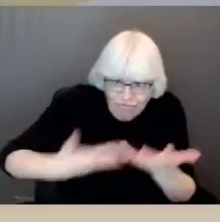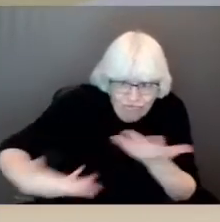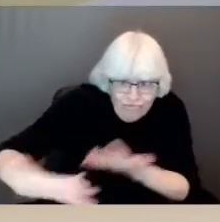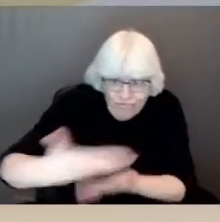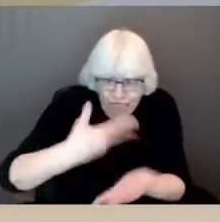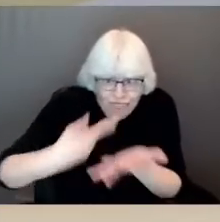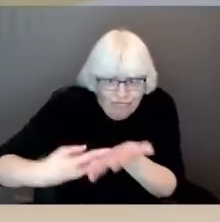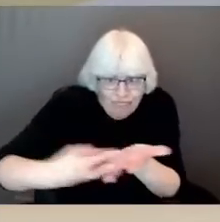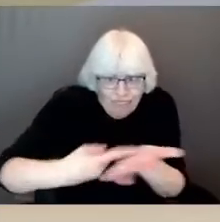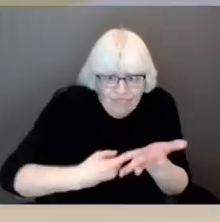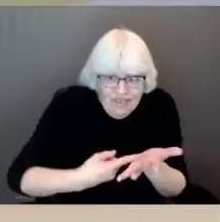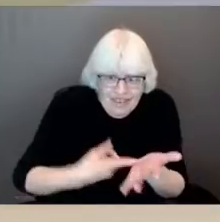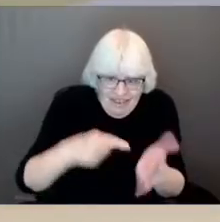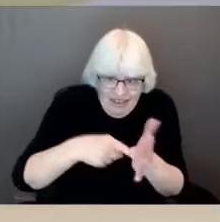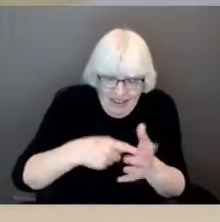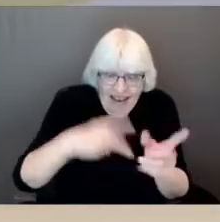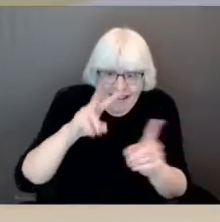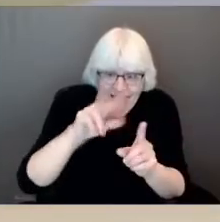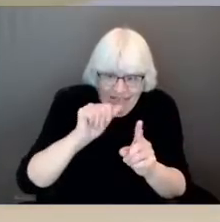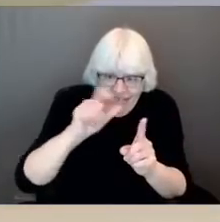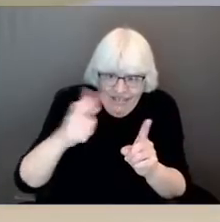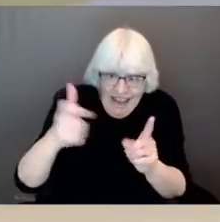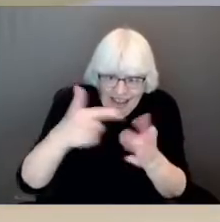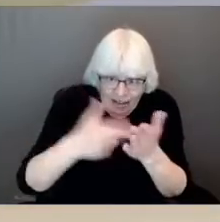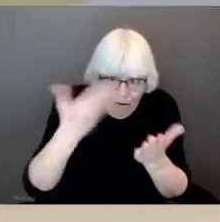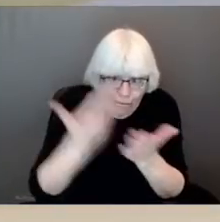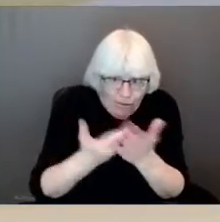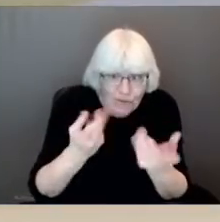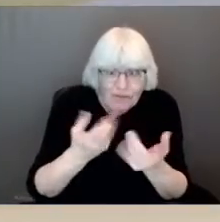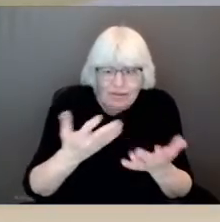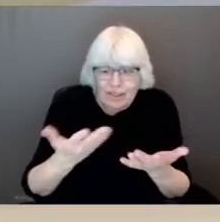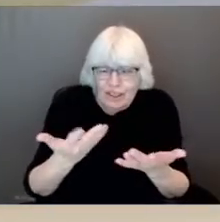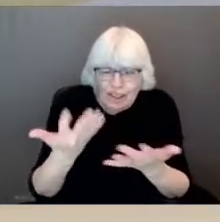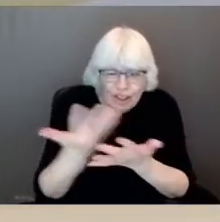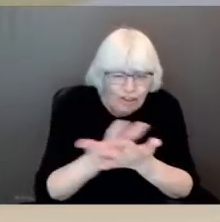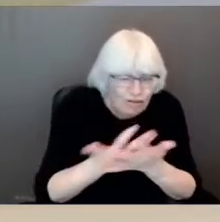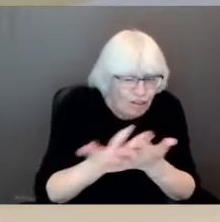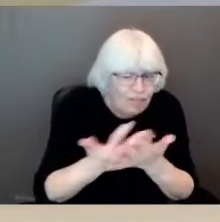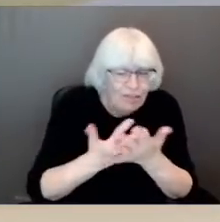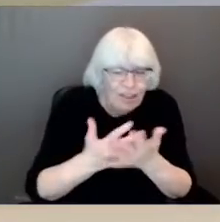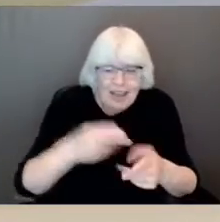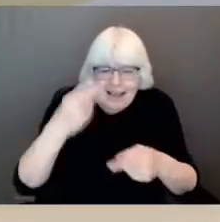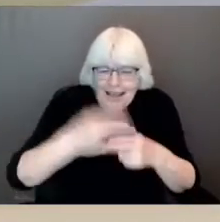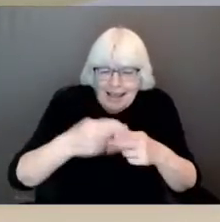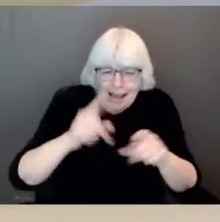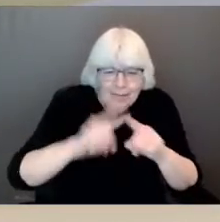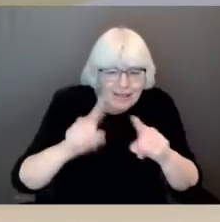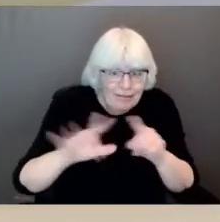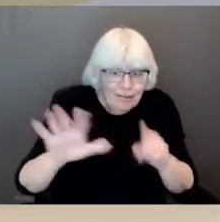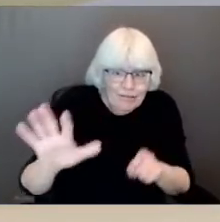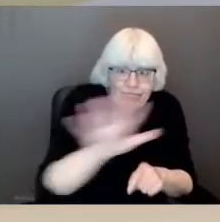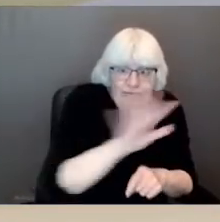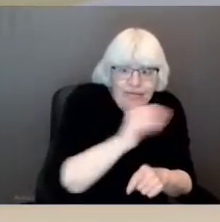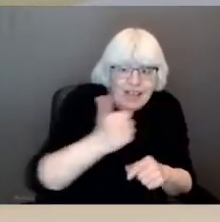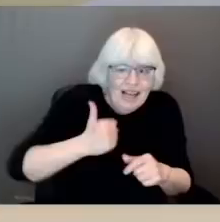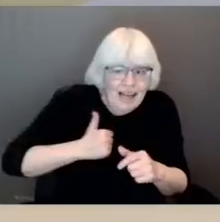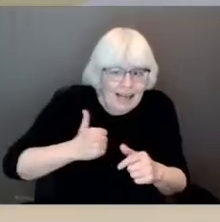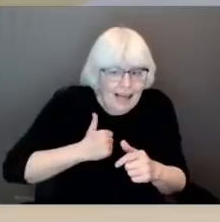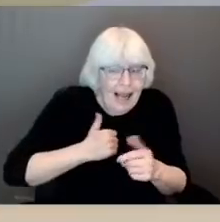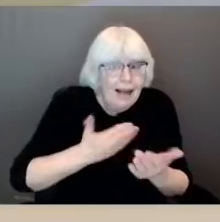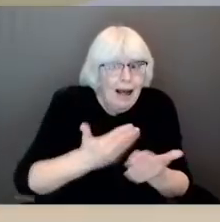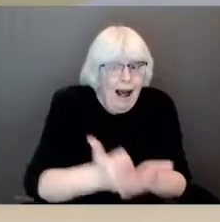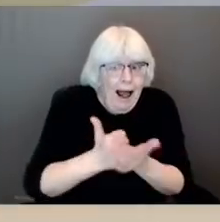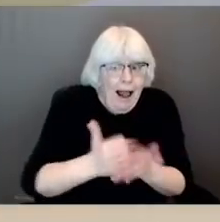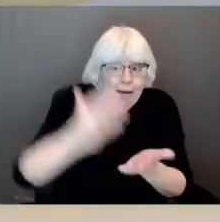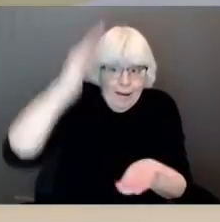it's being respectively called in different places, can help us minimize some transmission and continue to have